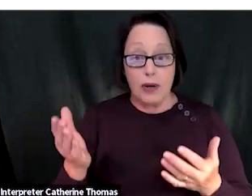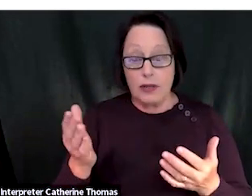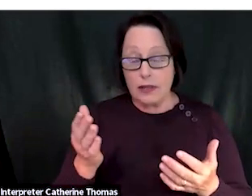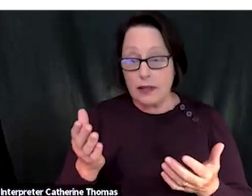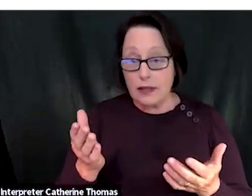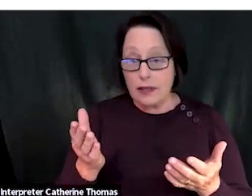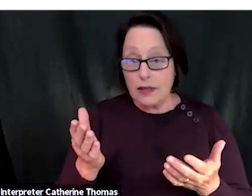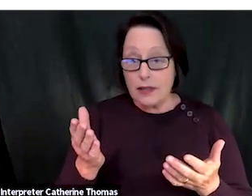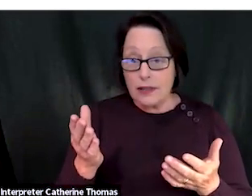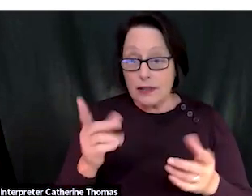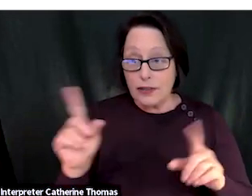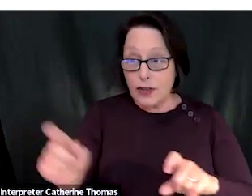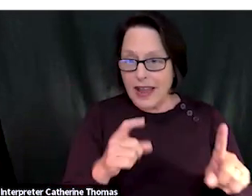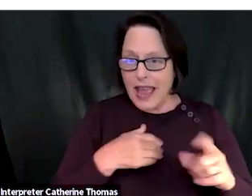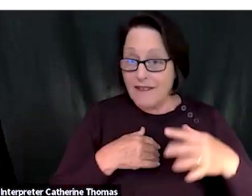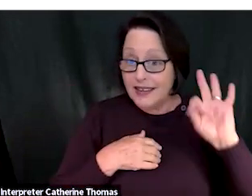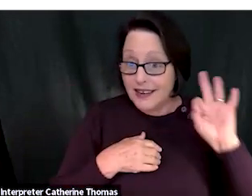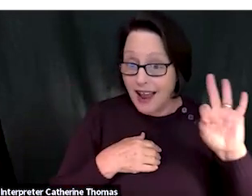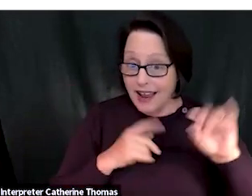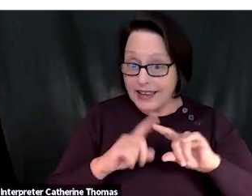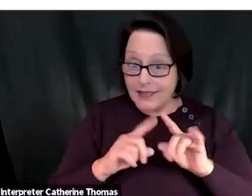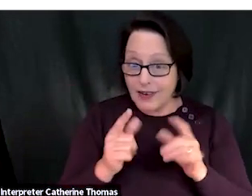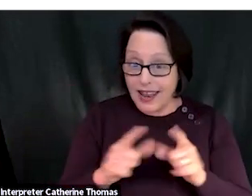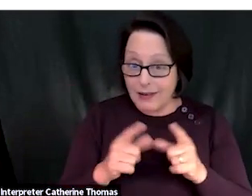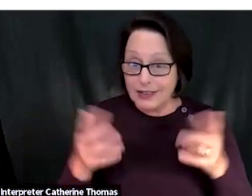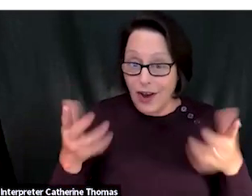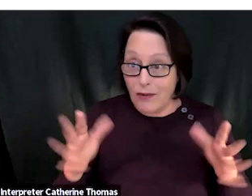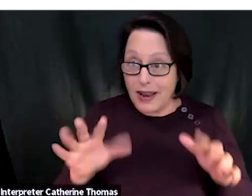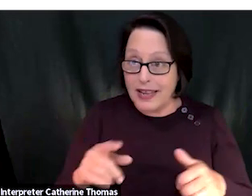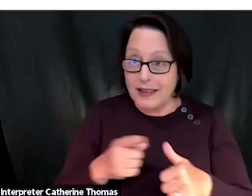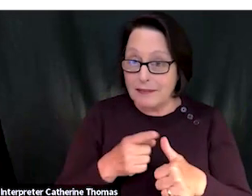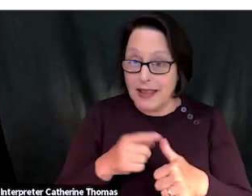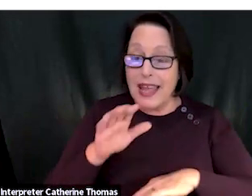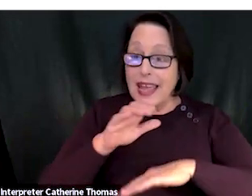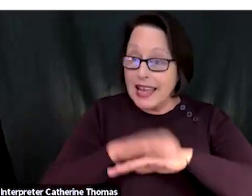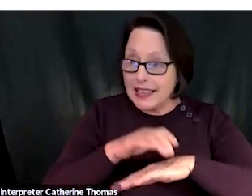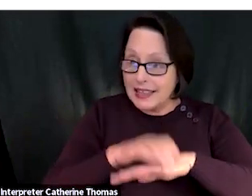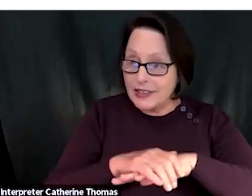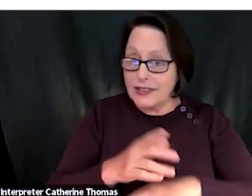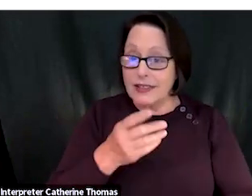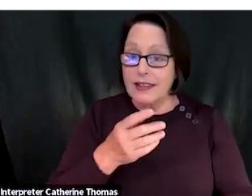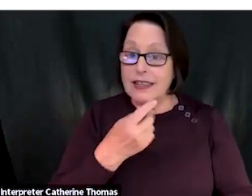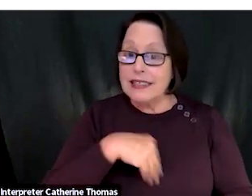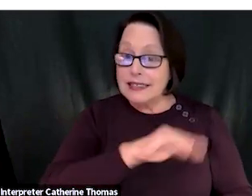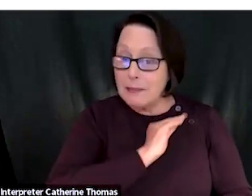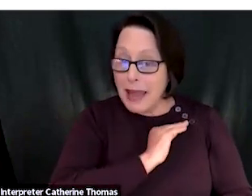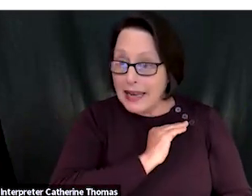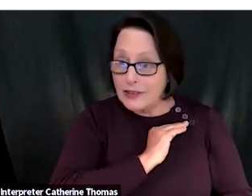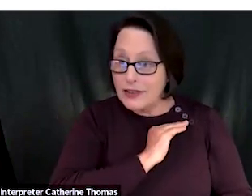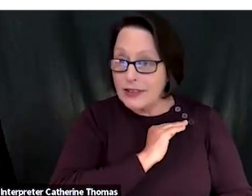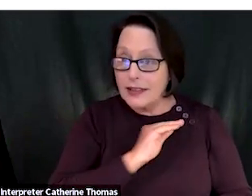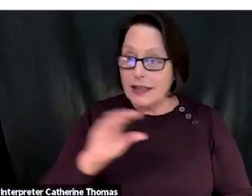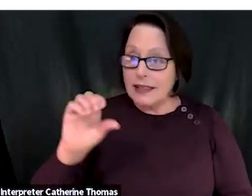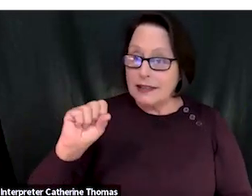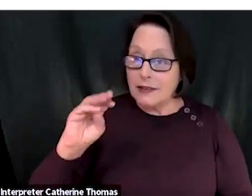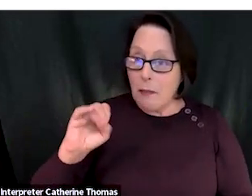translated into 9 languages. They are English, Spanish,